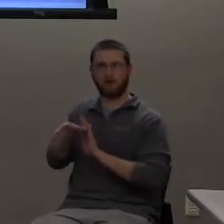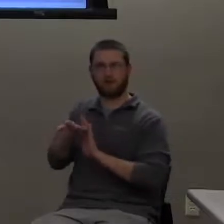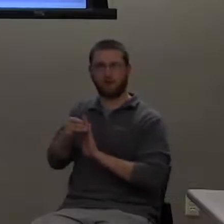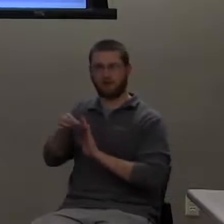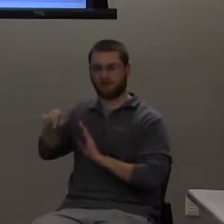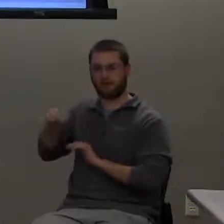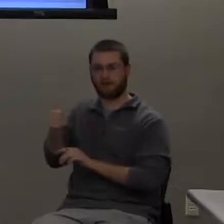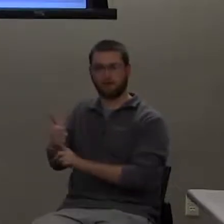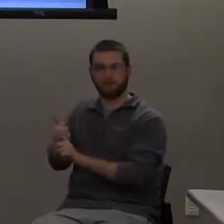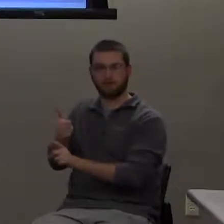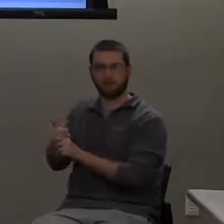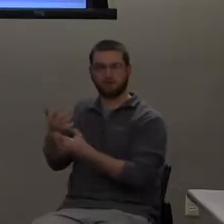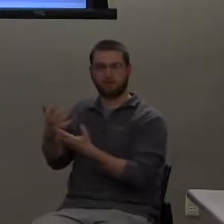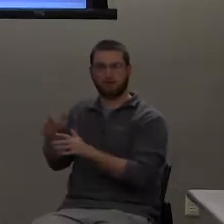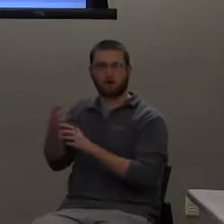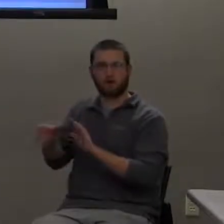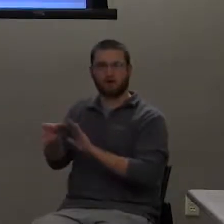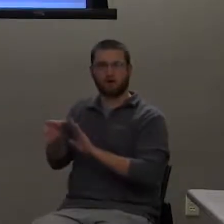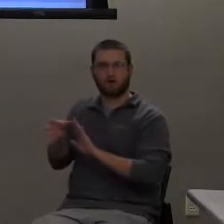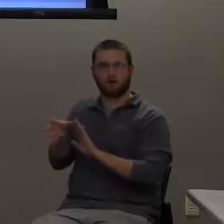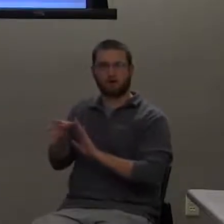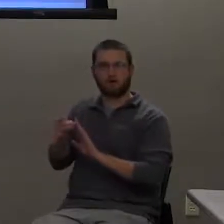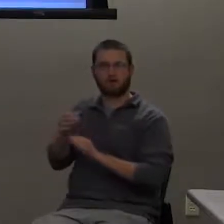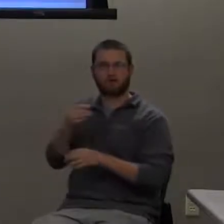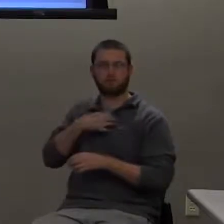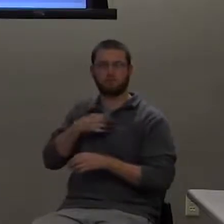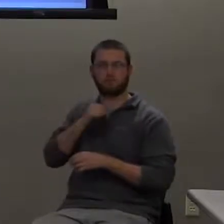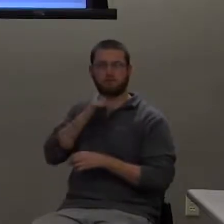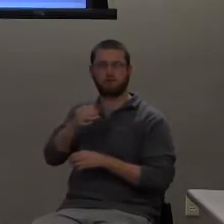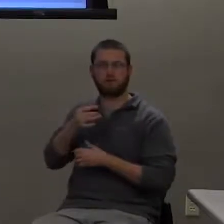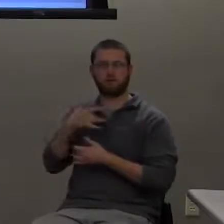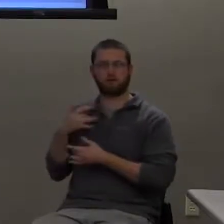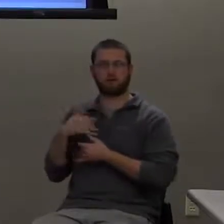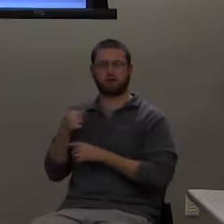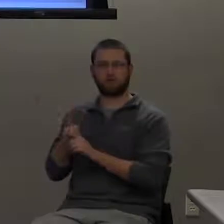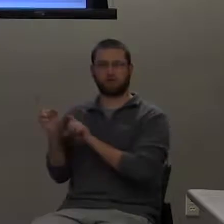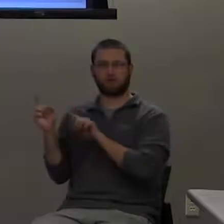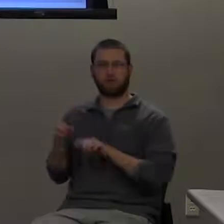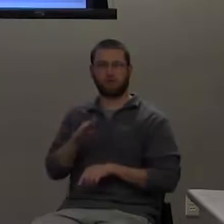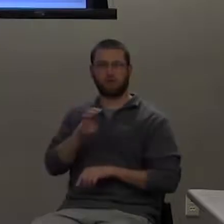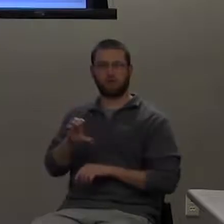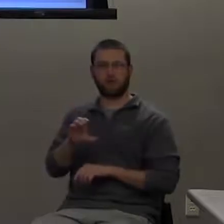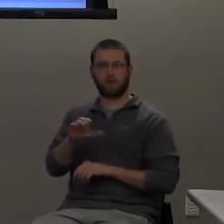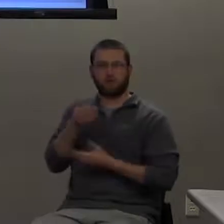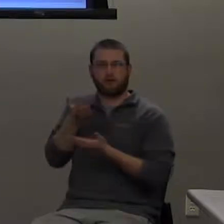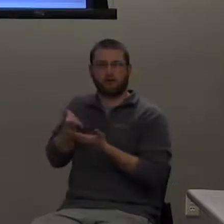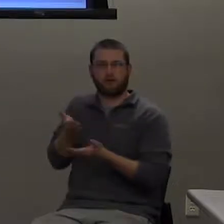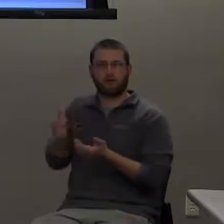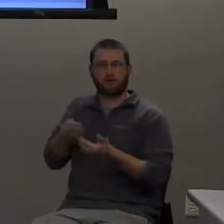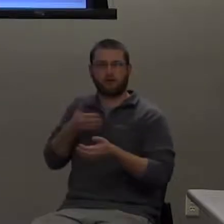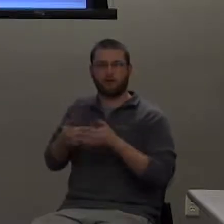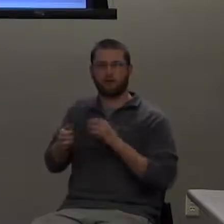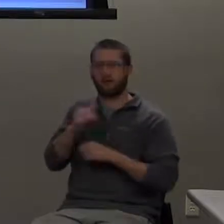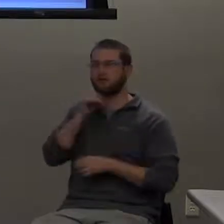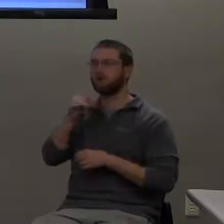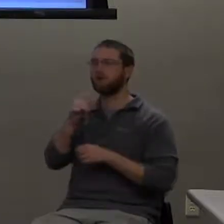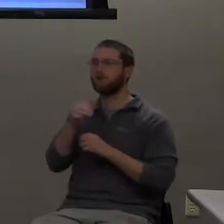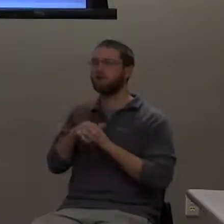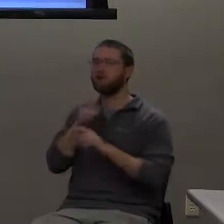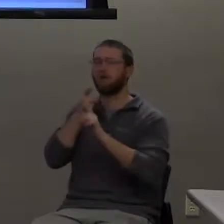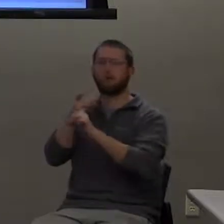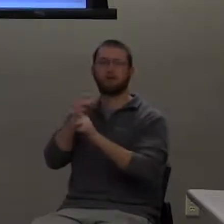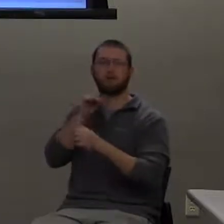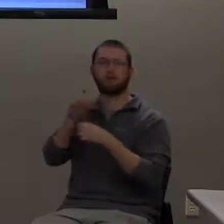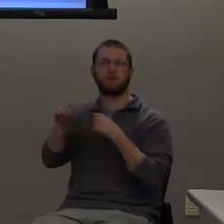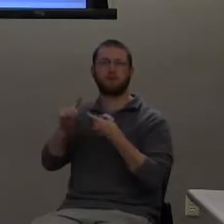are already here in the community that you don't have to worry about whether they'll come to Boyle County because they're already in Boyle County. My point of all that story is, it's not about having the